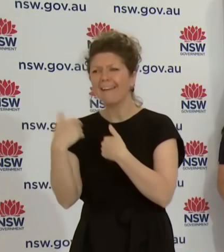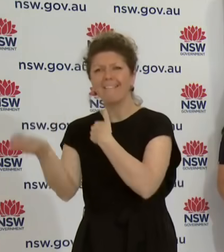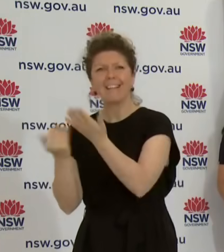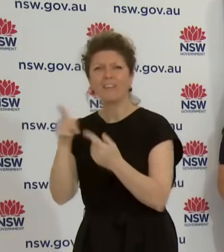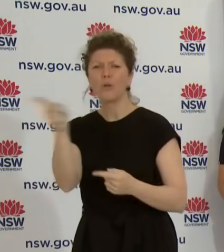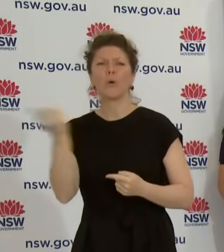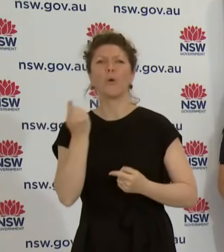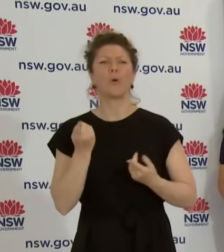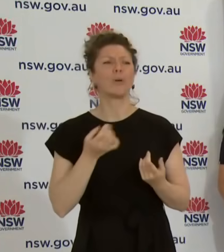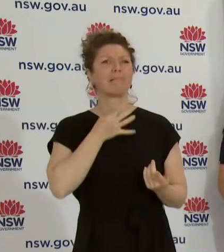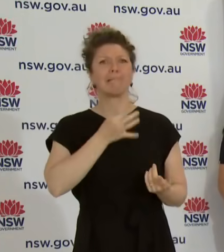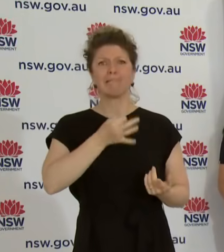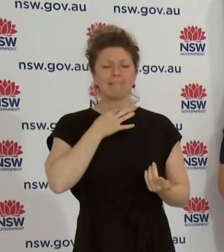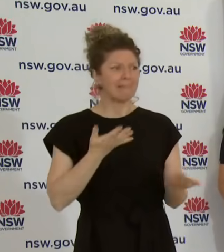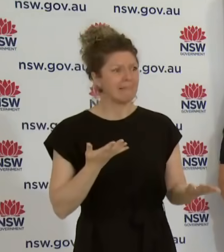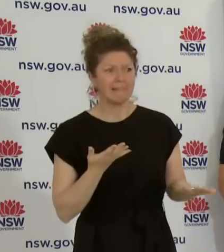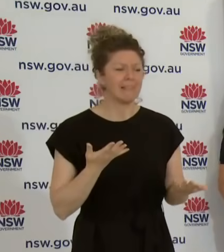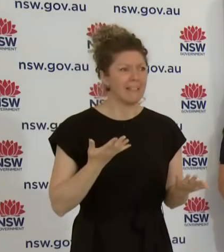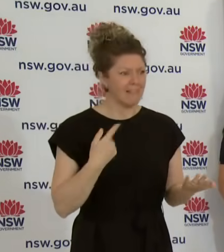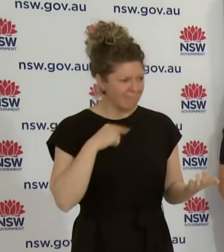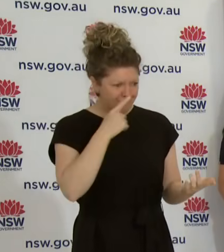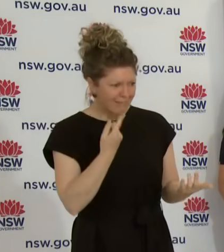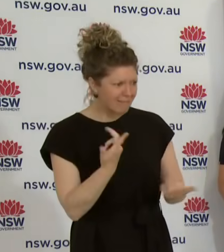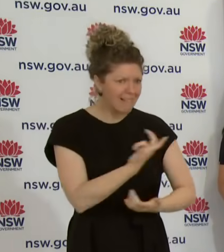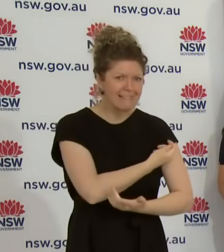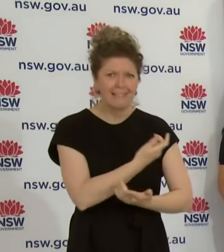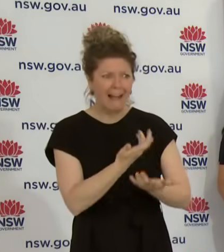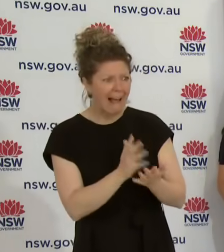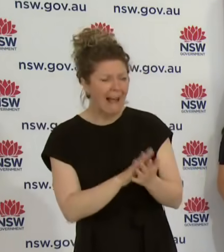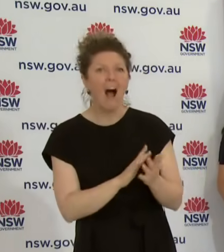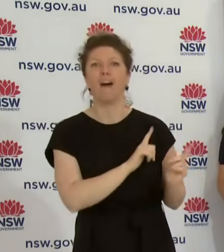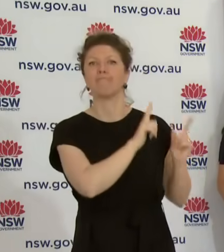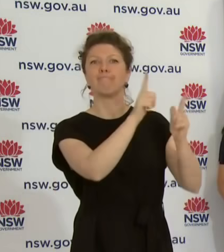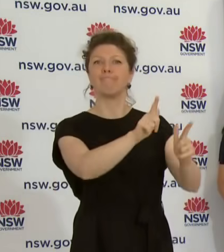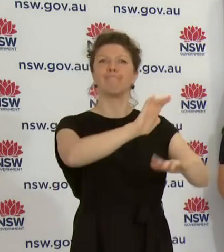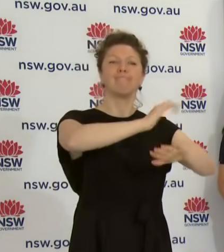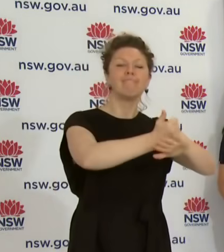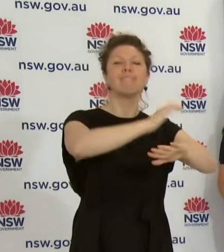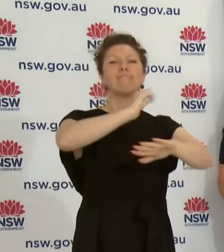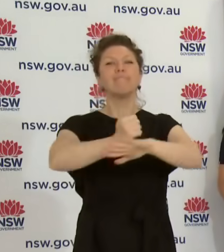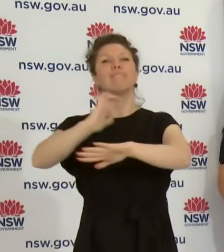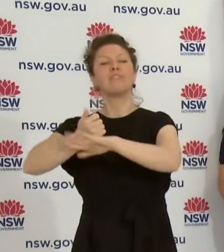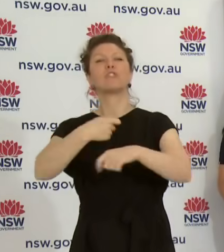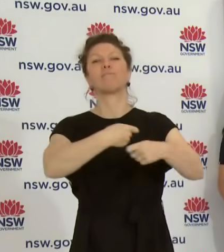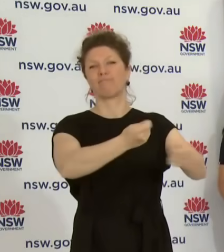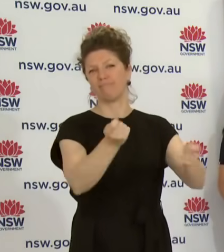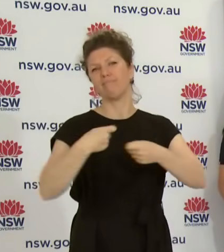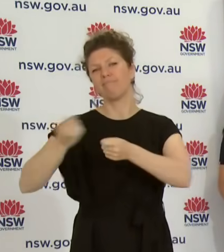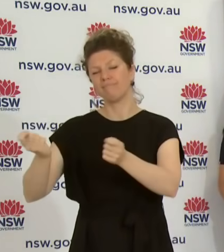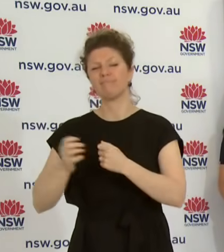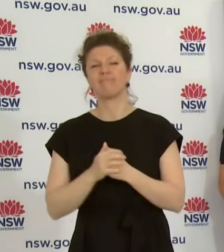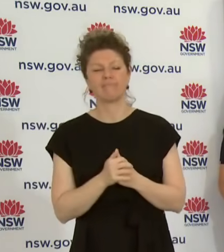community. And finally, I just want to again say to everybody that as we approach those targets, all of us can be